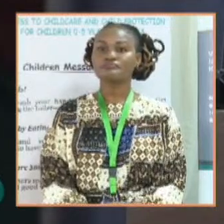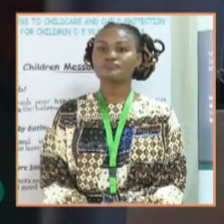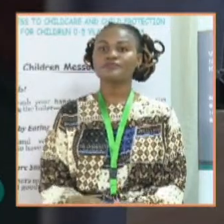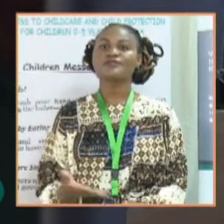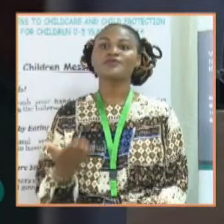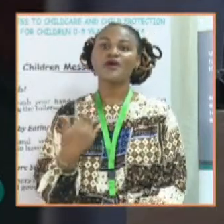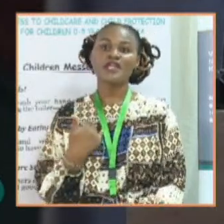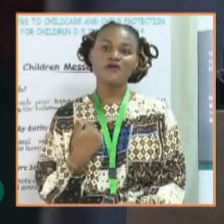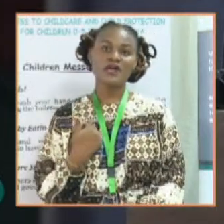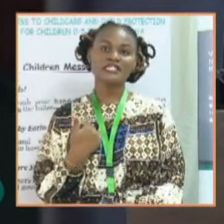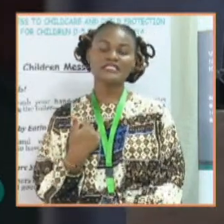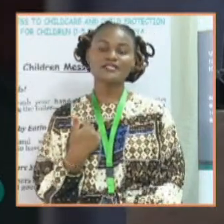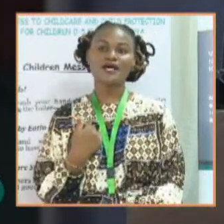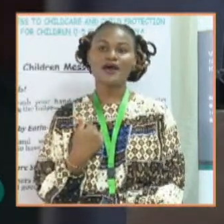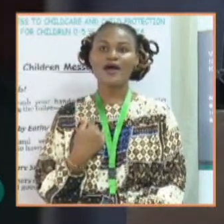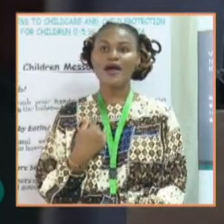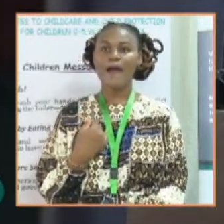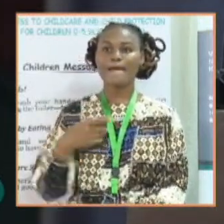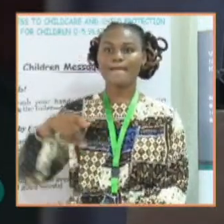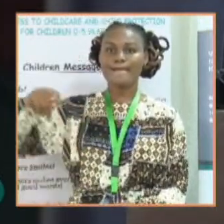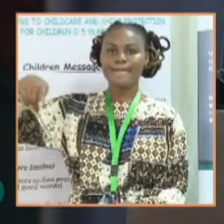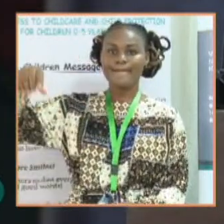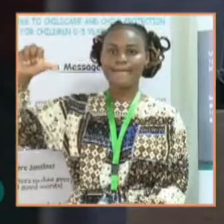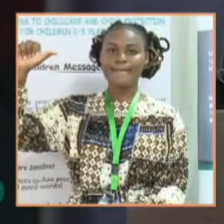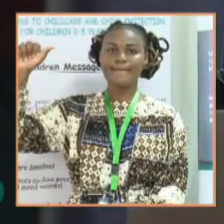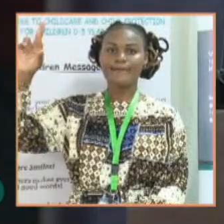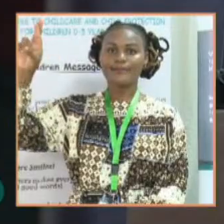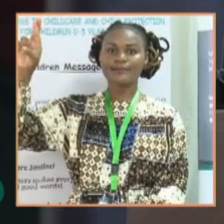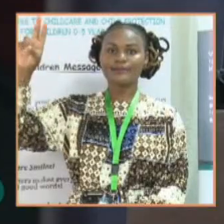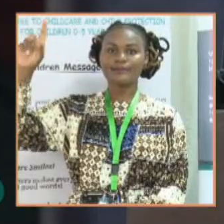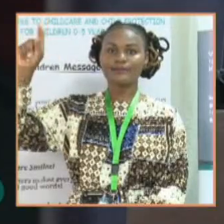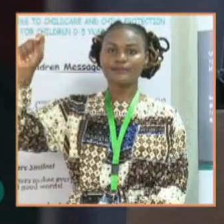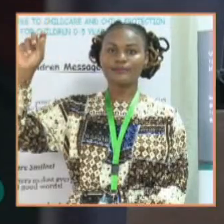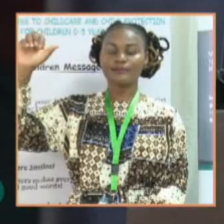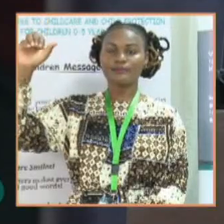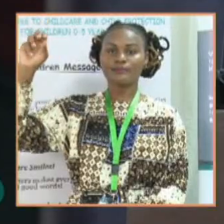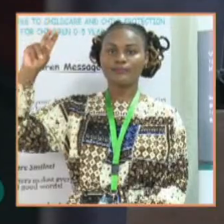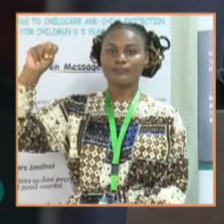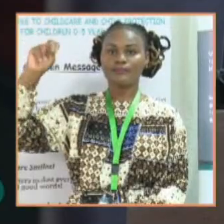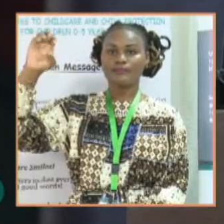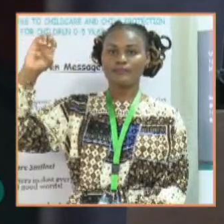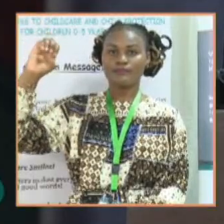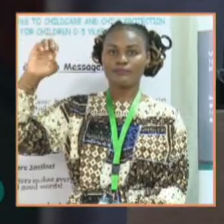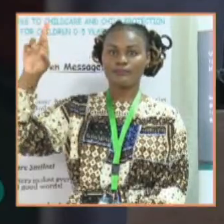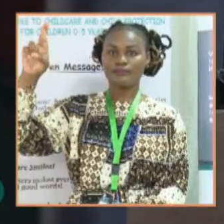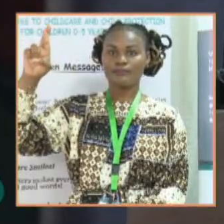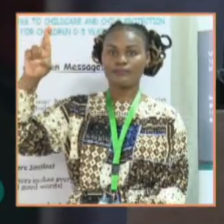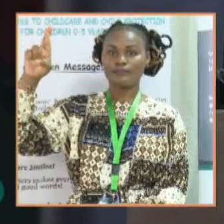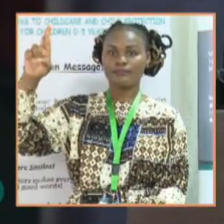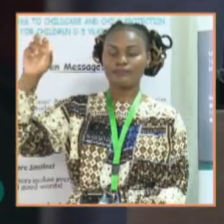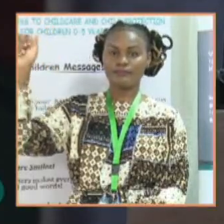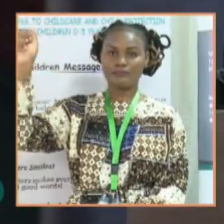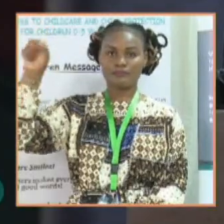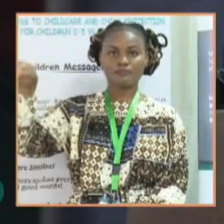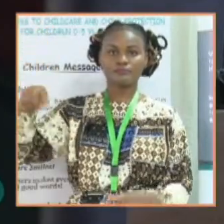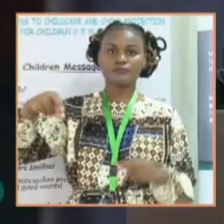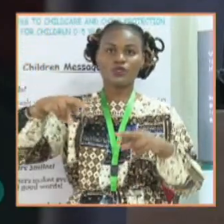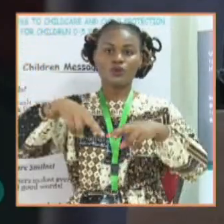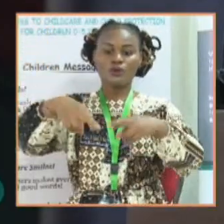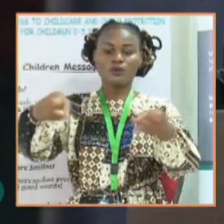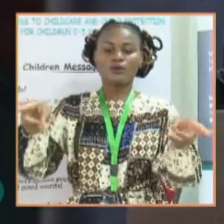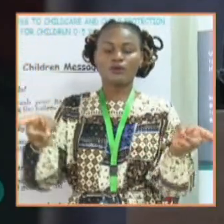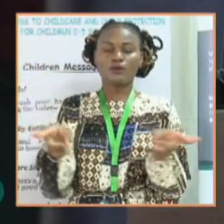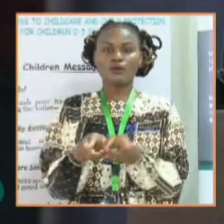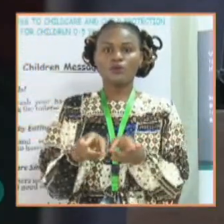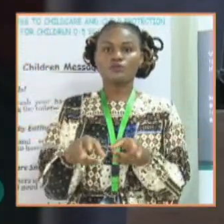them more, seek for partnerships, seek for funding na hizo vitu zote, si ndio? Mkitaka UNICEF wako na booth kule, ICS wako na booth